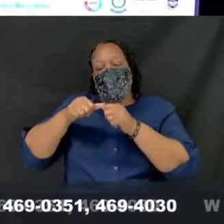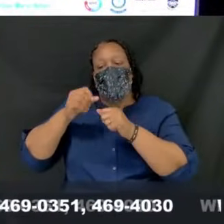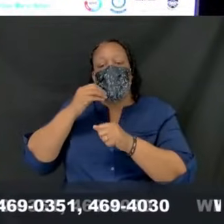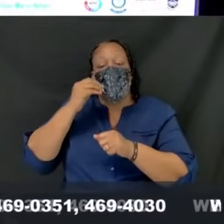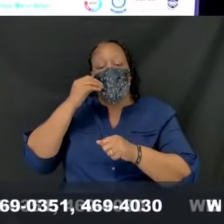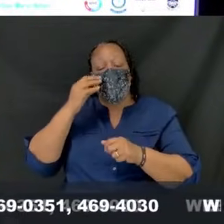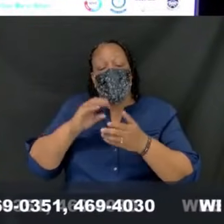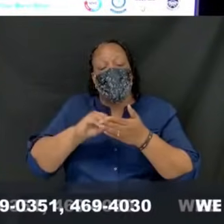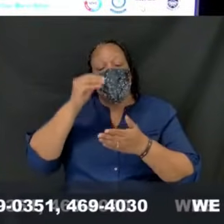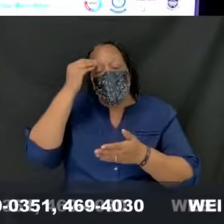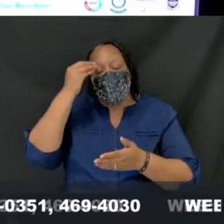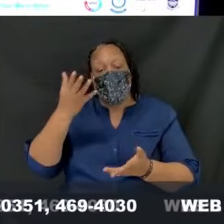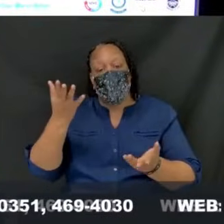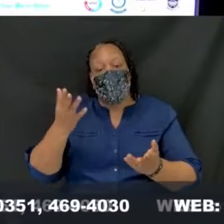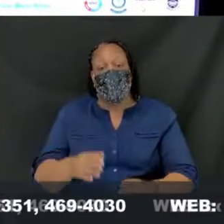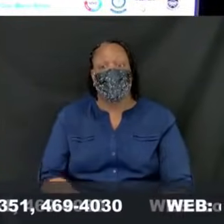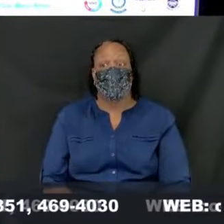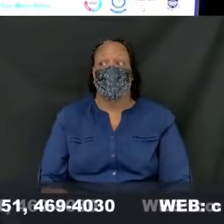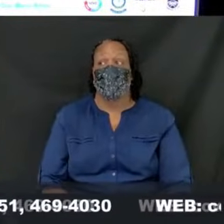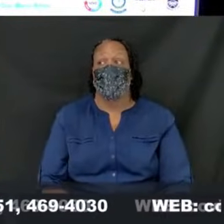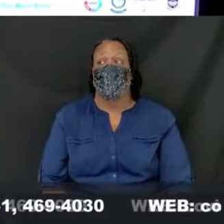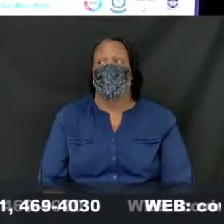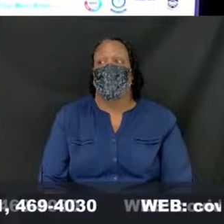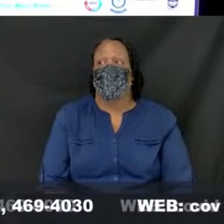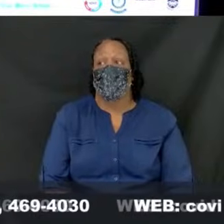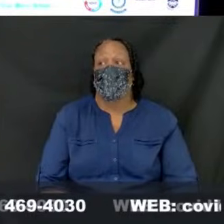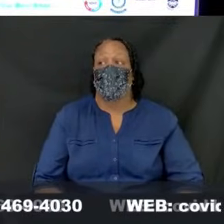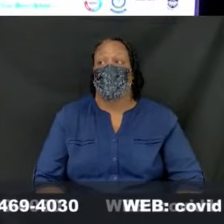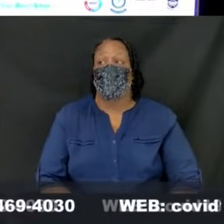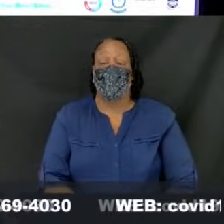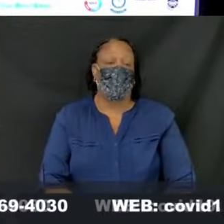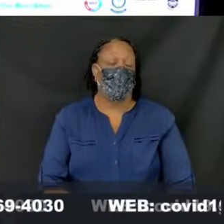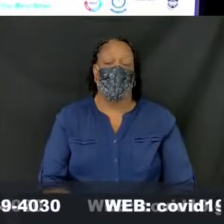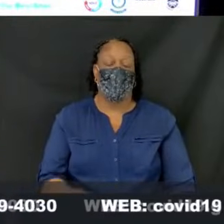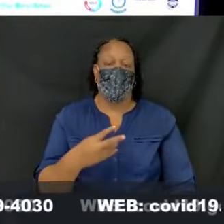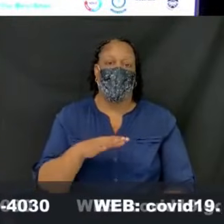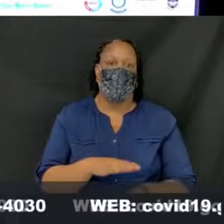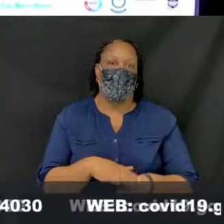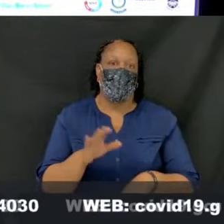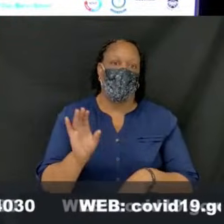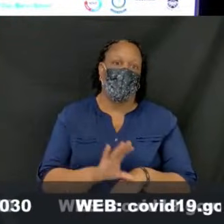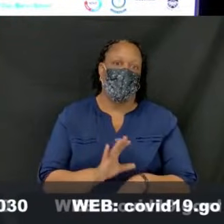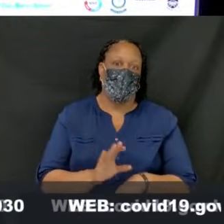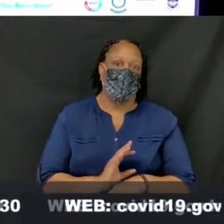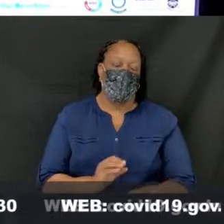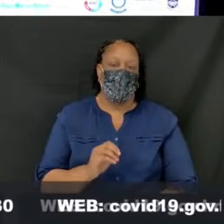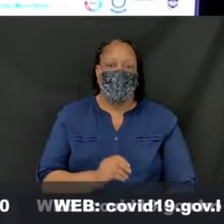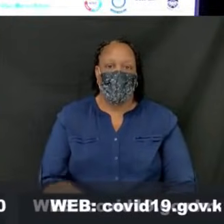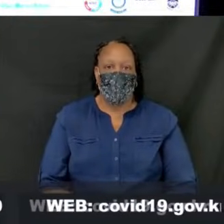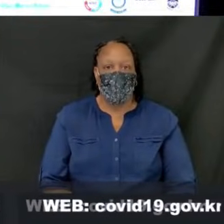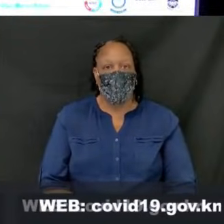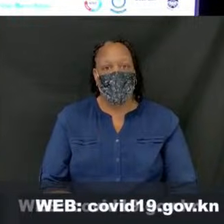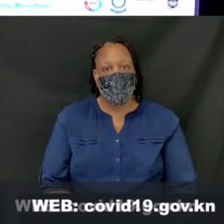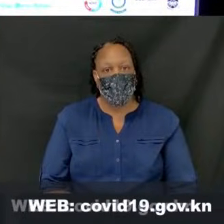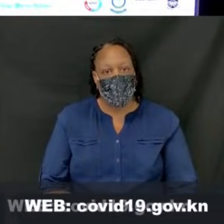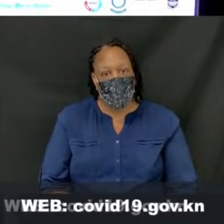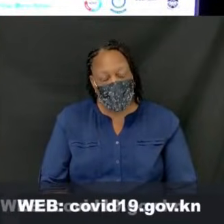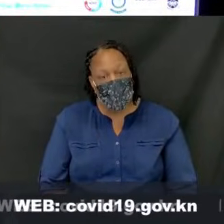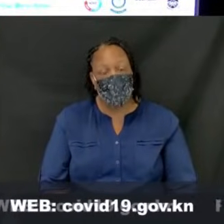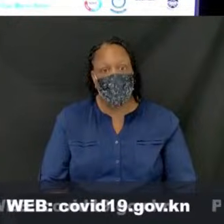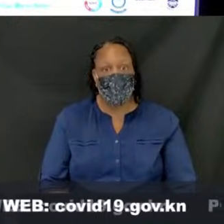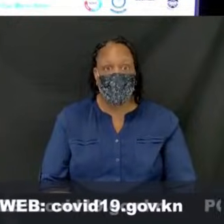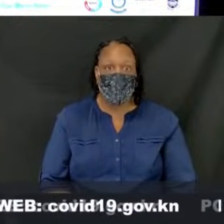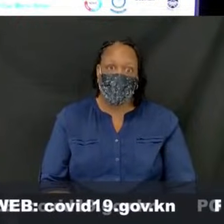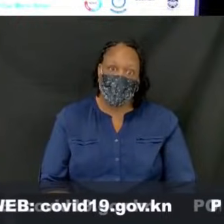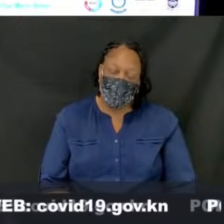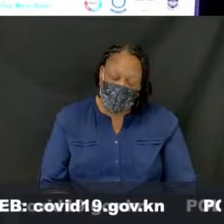imagine back in my day learning physics, maths, and chemistry virtually. And so we need to get our children back in the